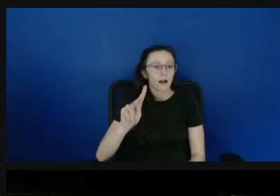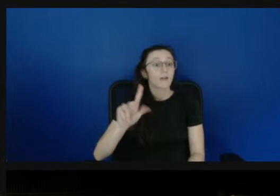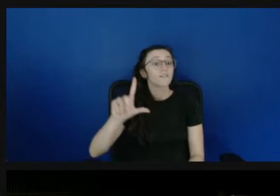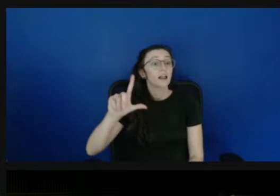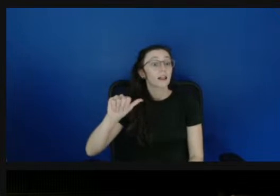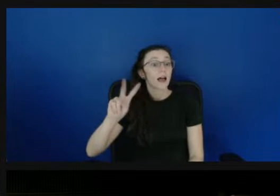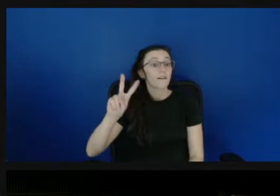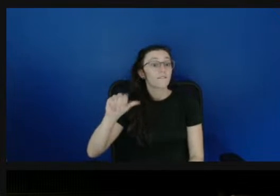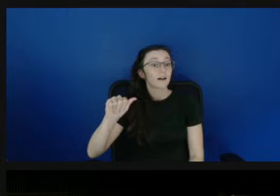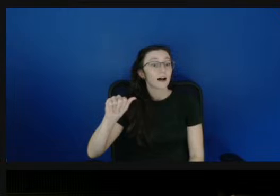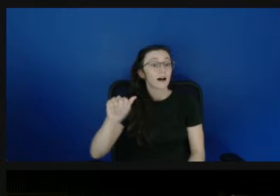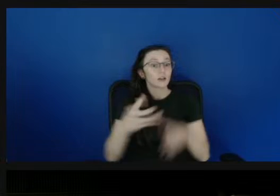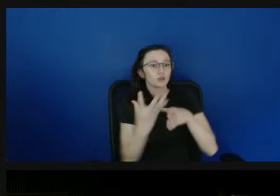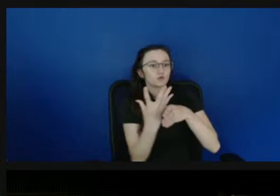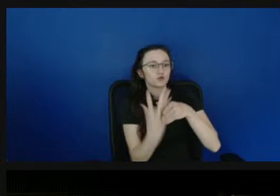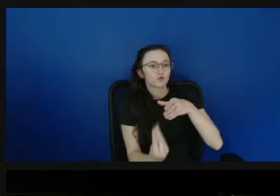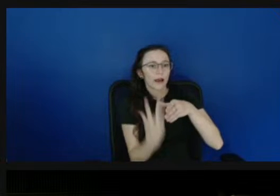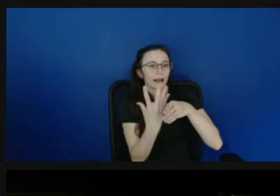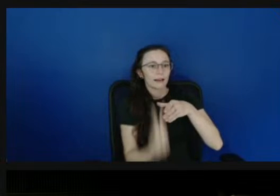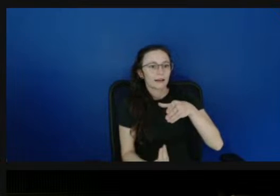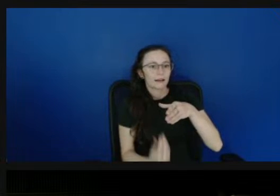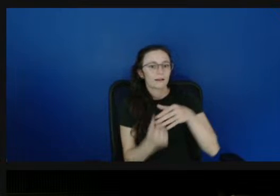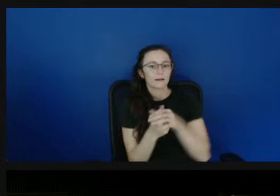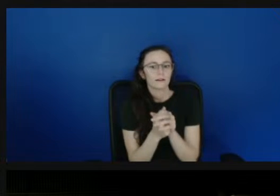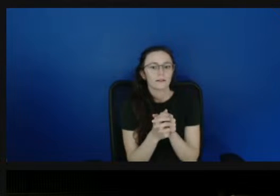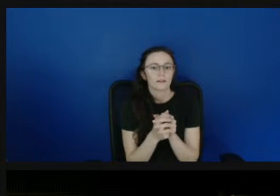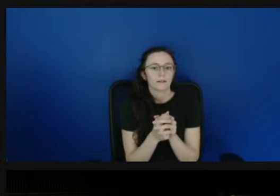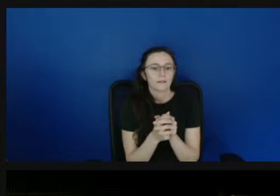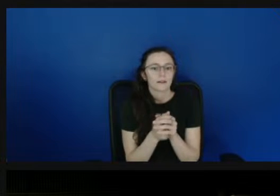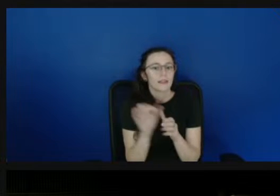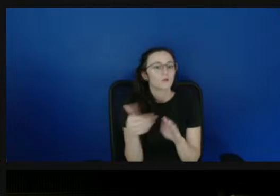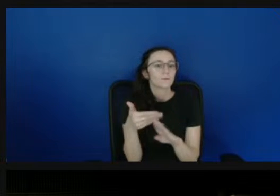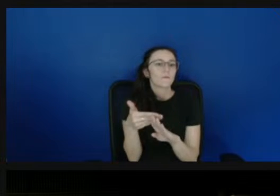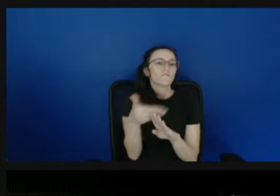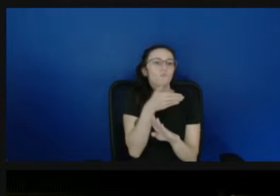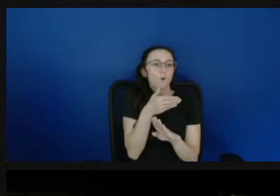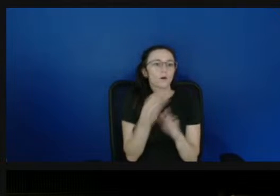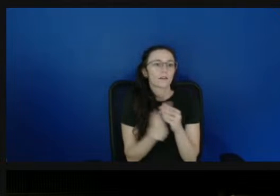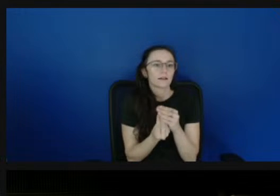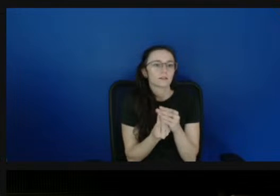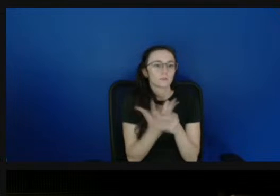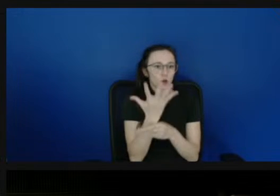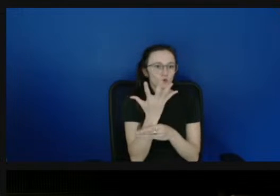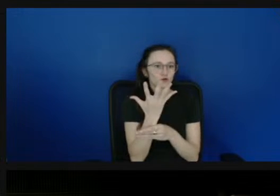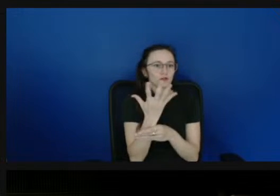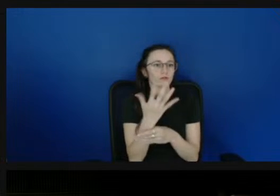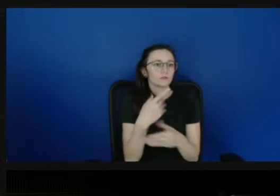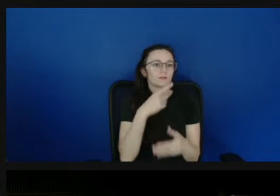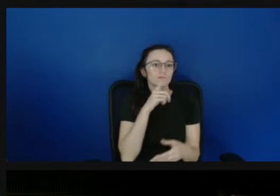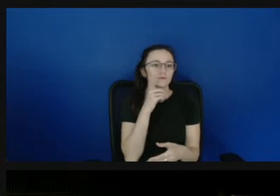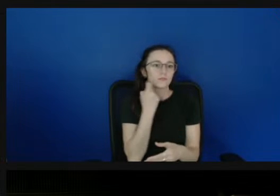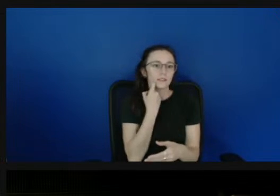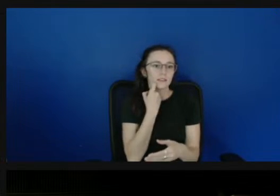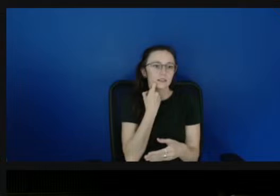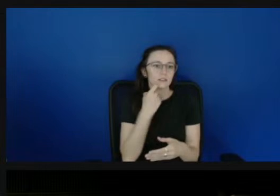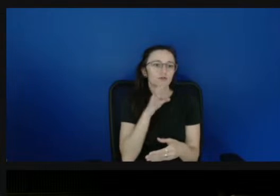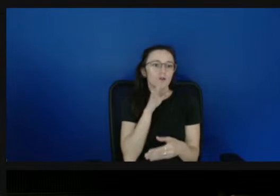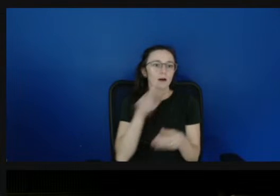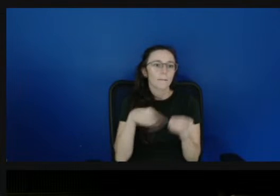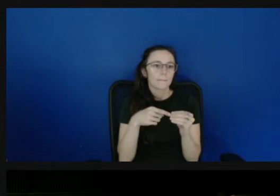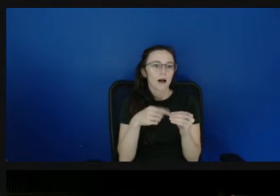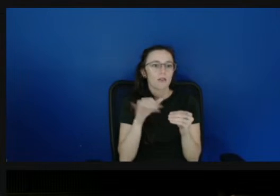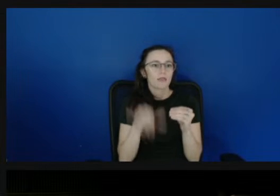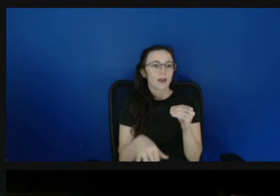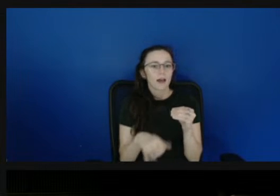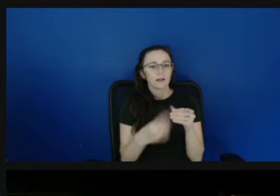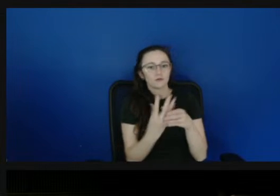that era, that phase before the explosions. We talked about how there were the most recent draining before the explosion was in February,